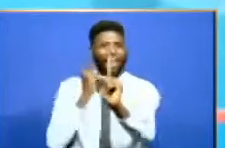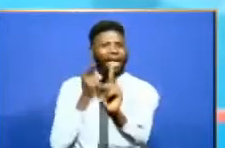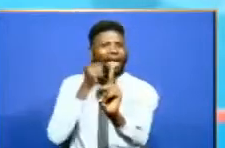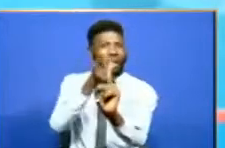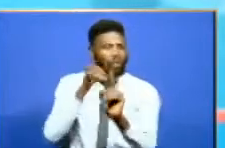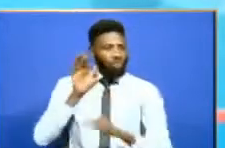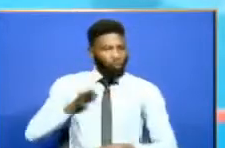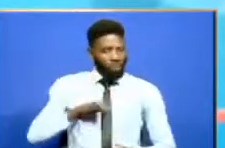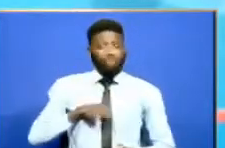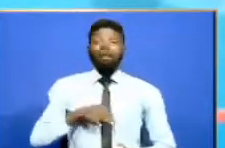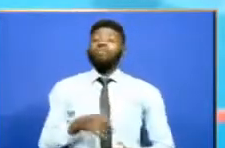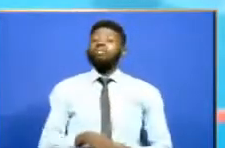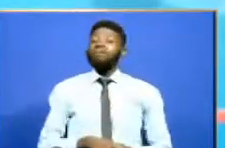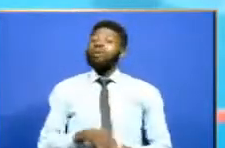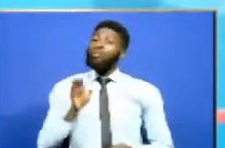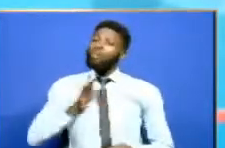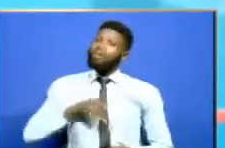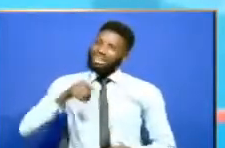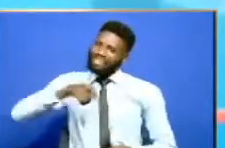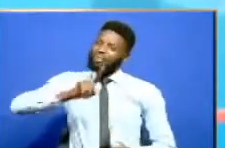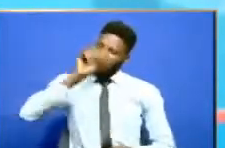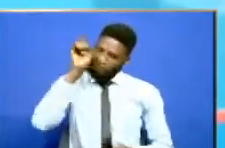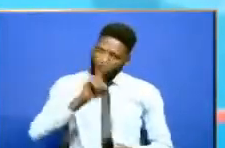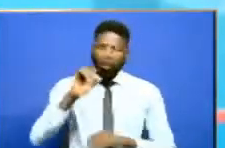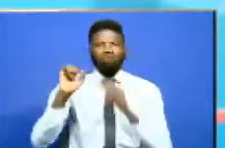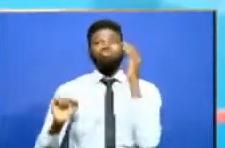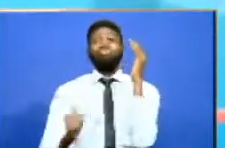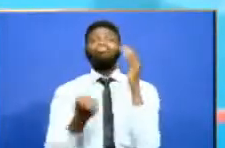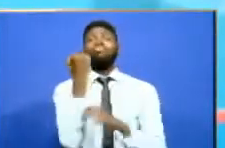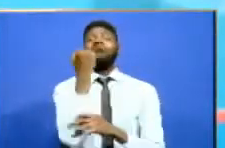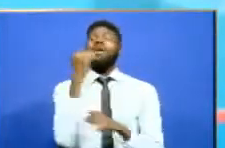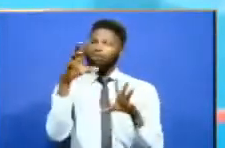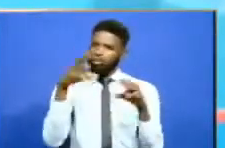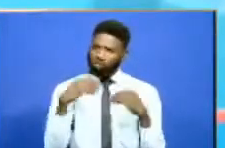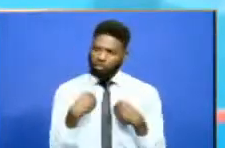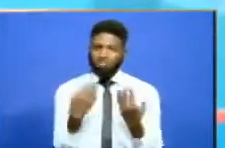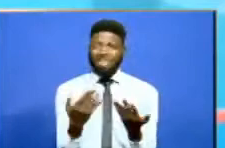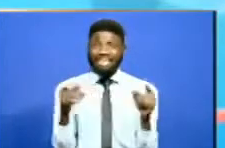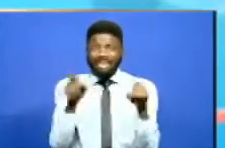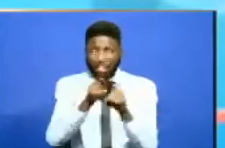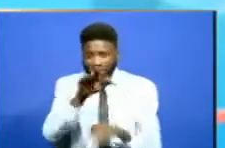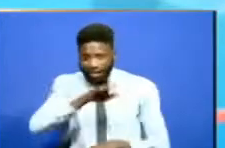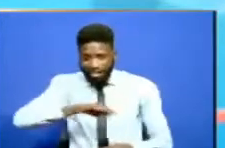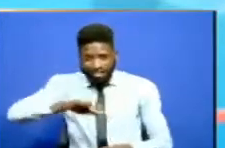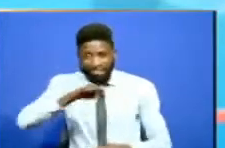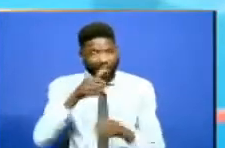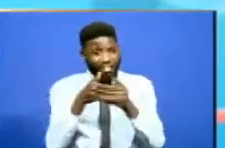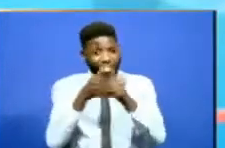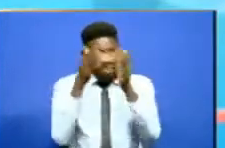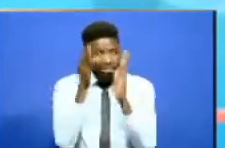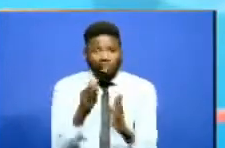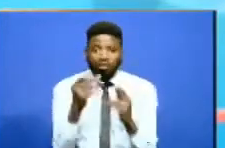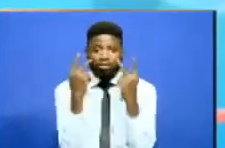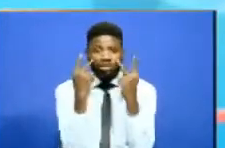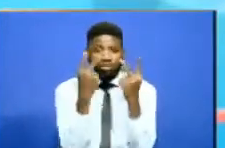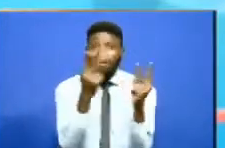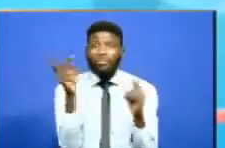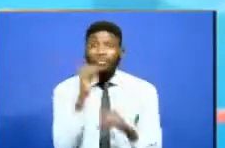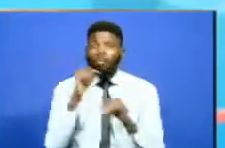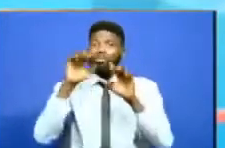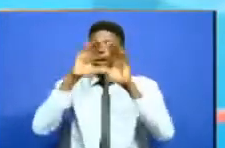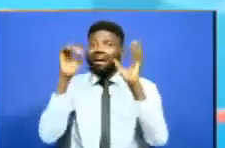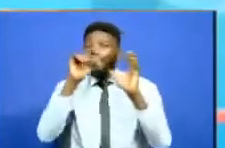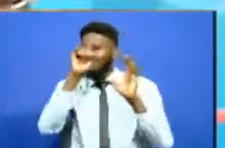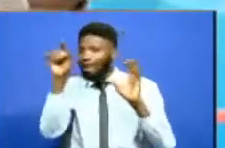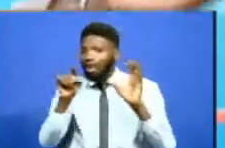we need to come out and embrace. And even in the new dispensation, even in positions of leadership, you've seen the entire world,